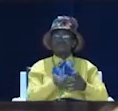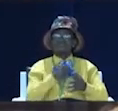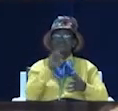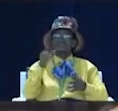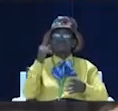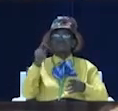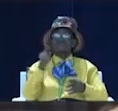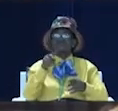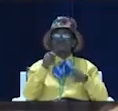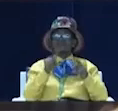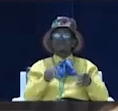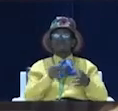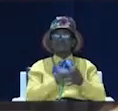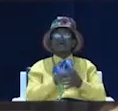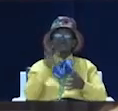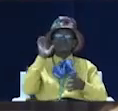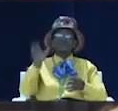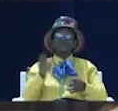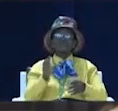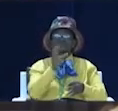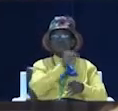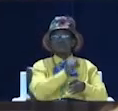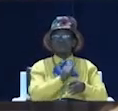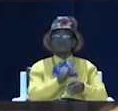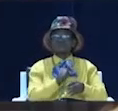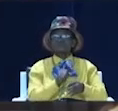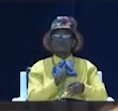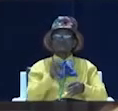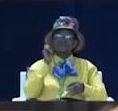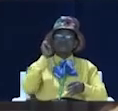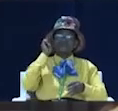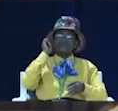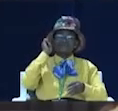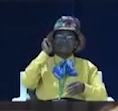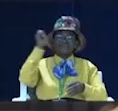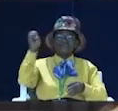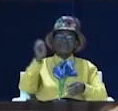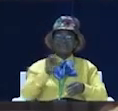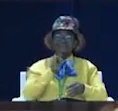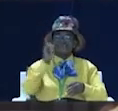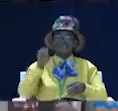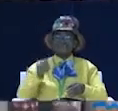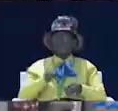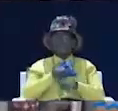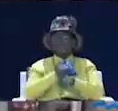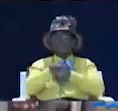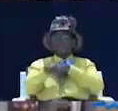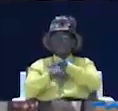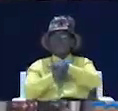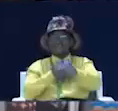You know why? Daddy has not spoken yet.